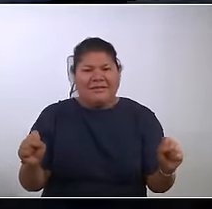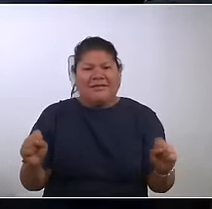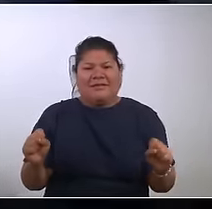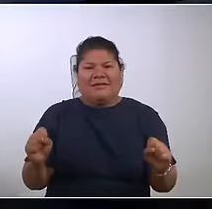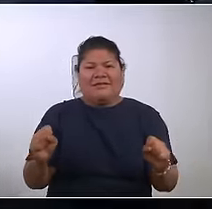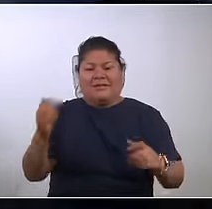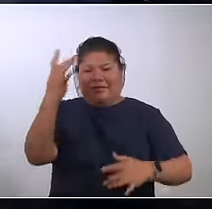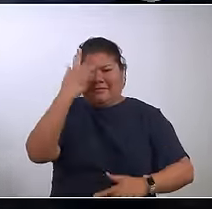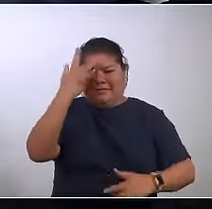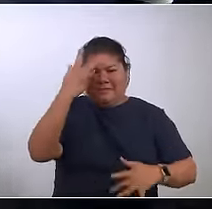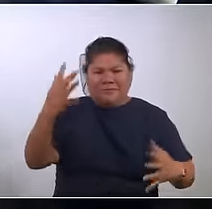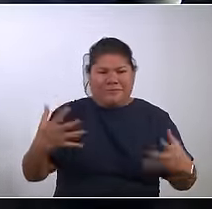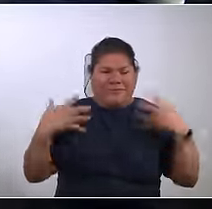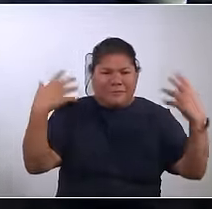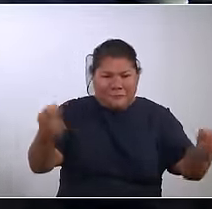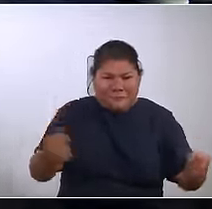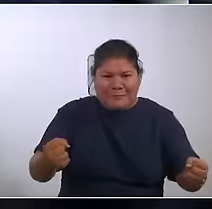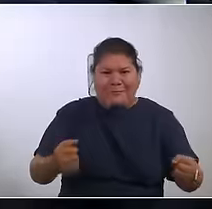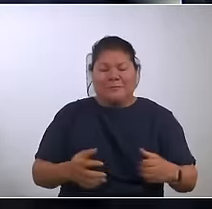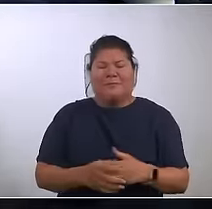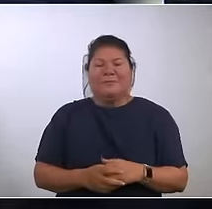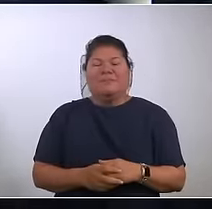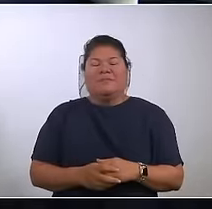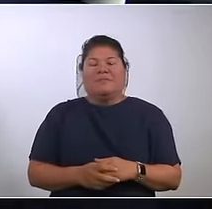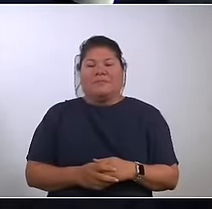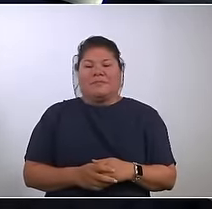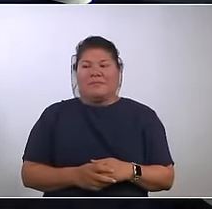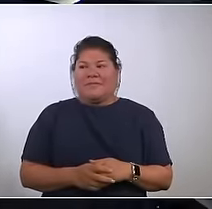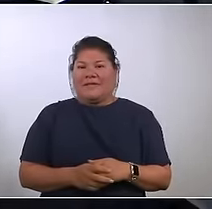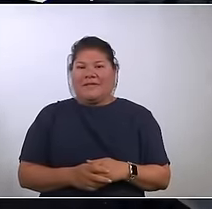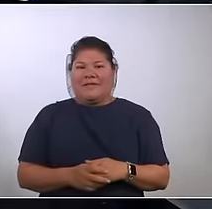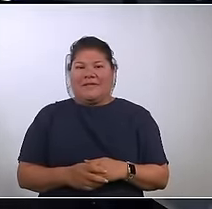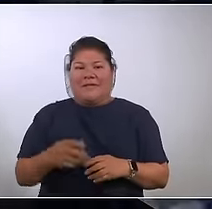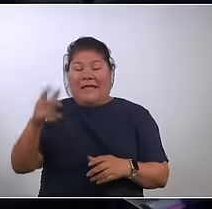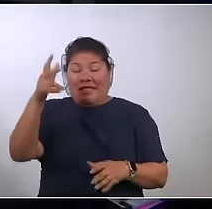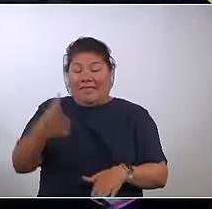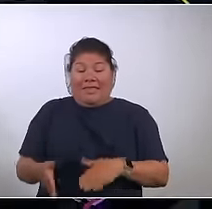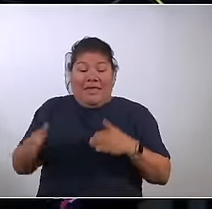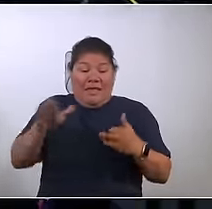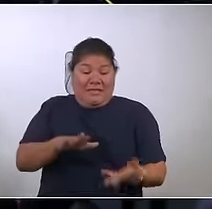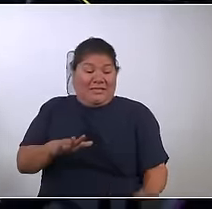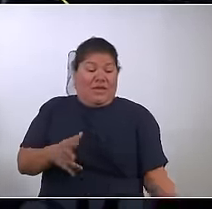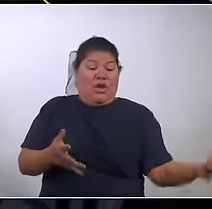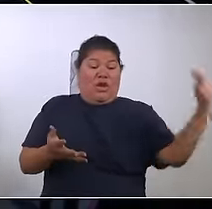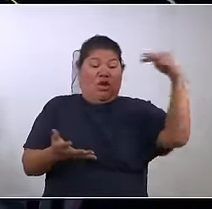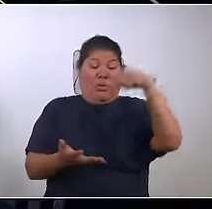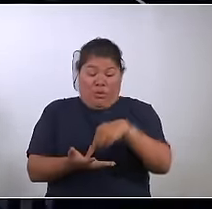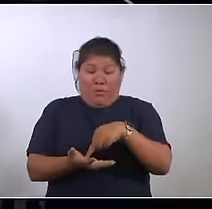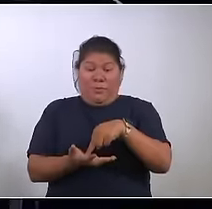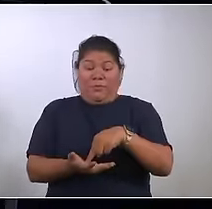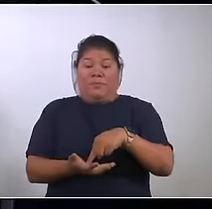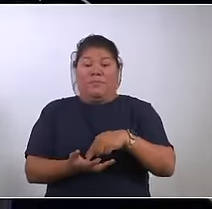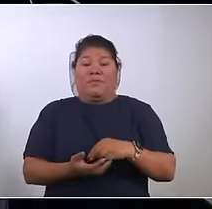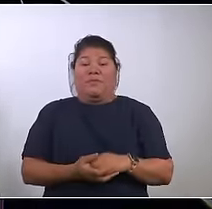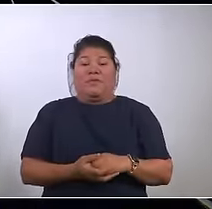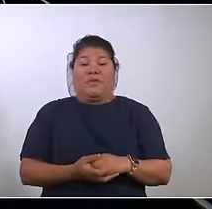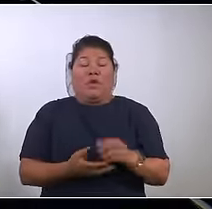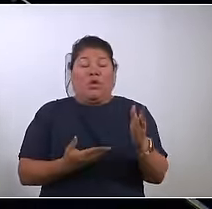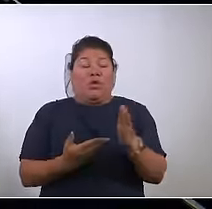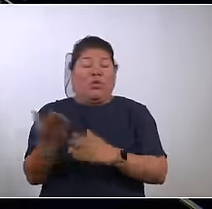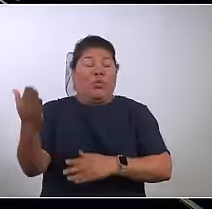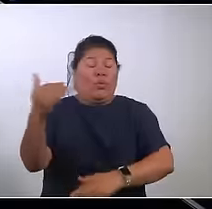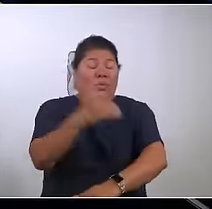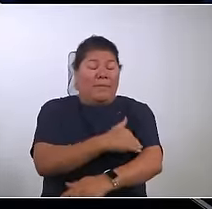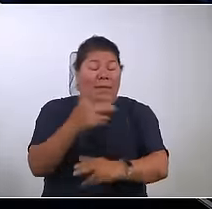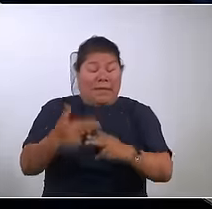And sicknesses are going to be healed. Va a haber sanidad también. And the dead are going to rise. Y los muertos resucitarán. Through the power